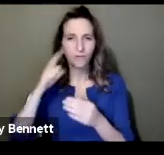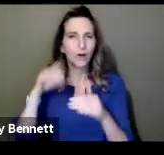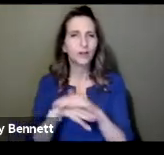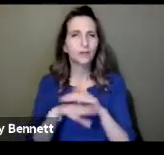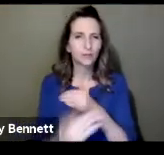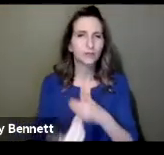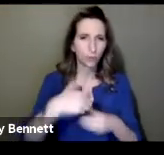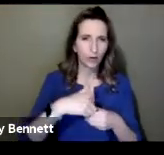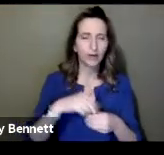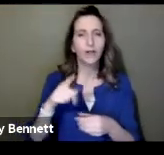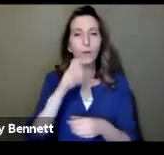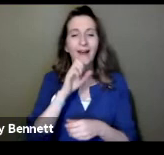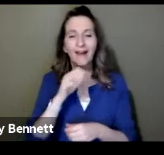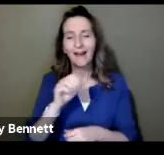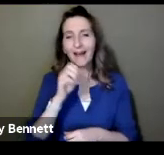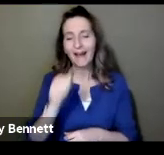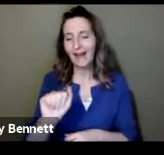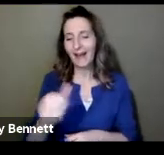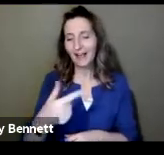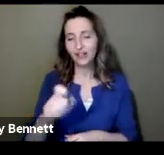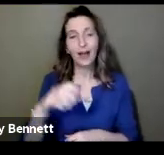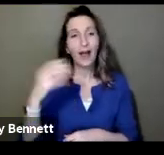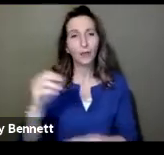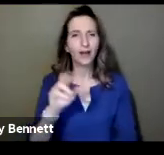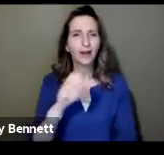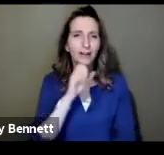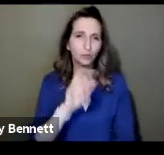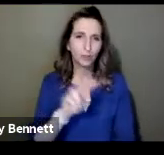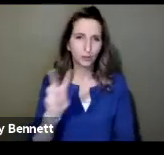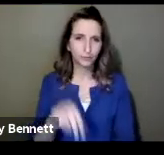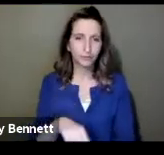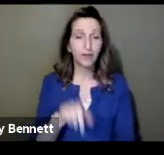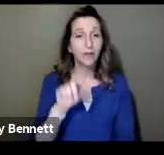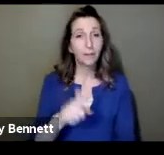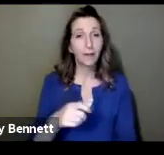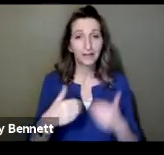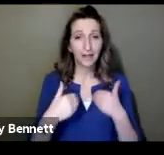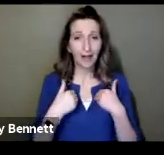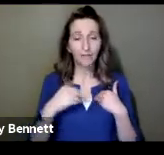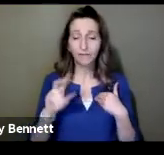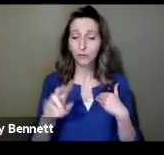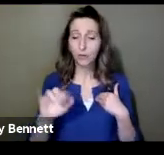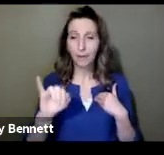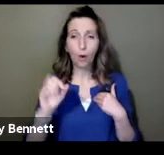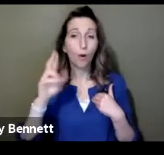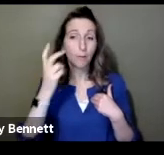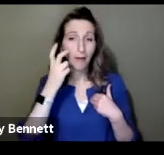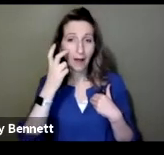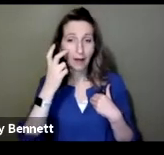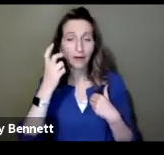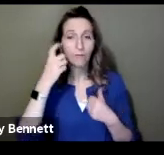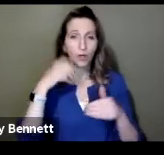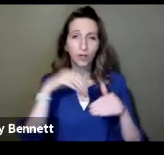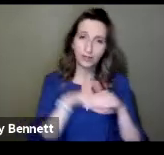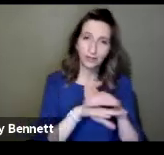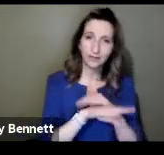a classification of visual impairment or blindness for LSVI and hard of hearing